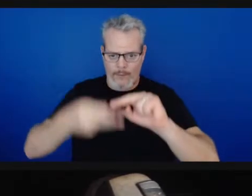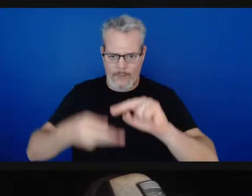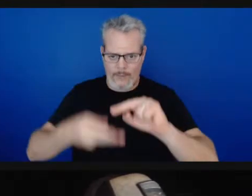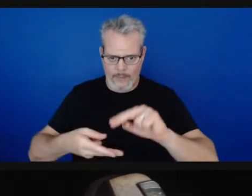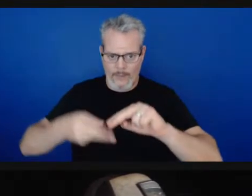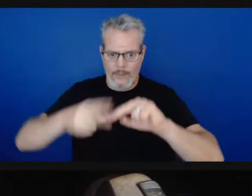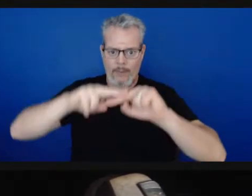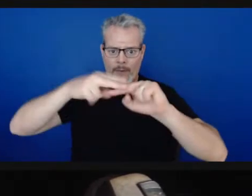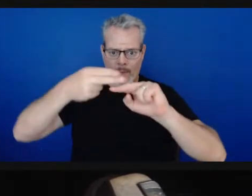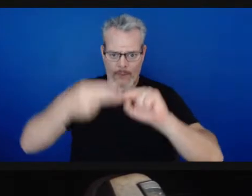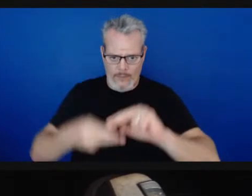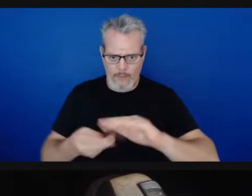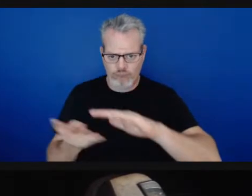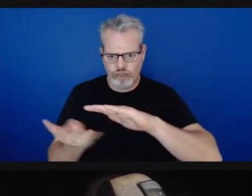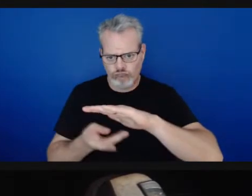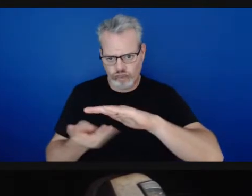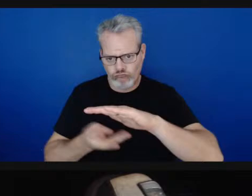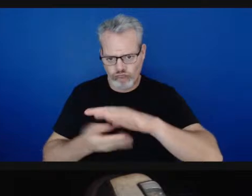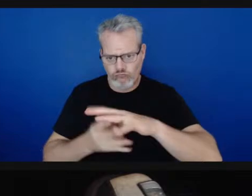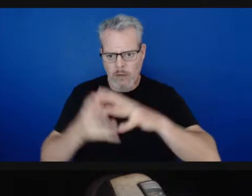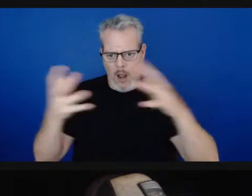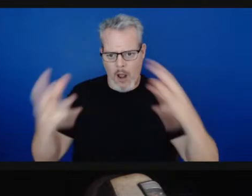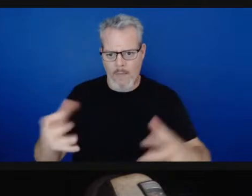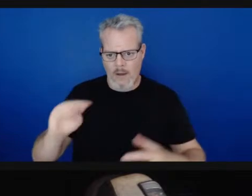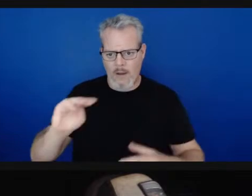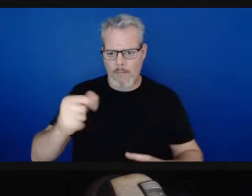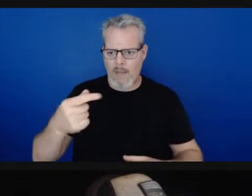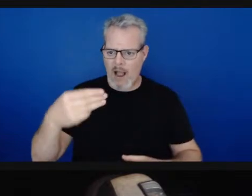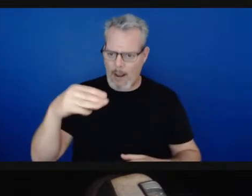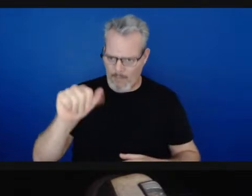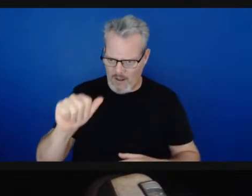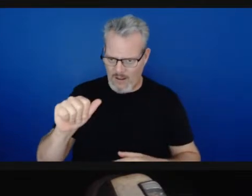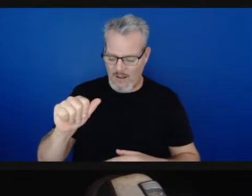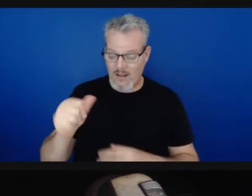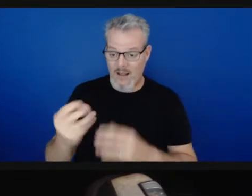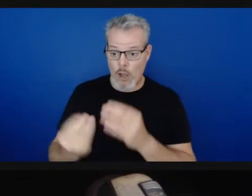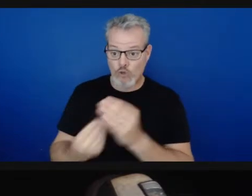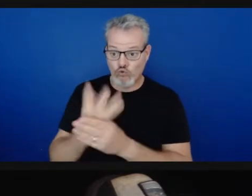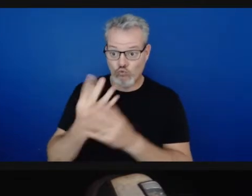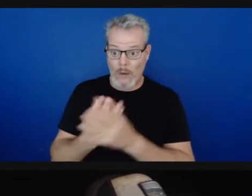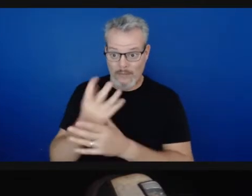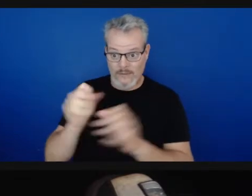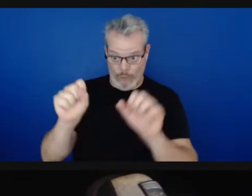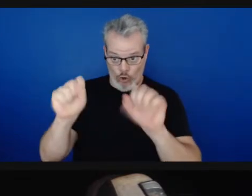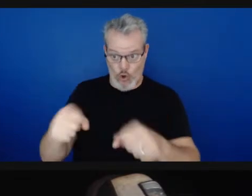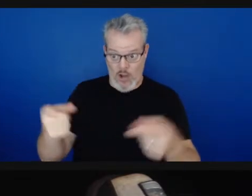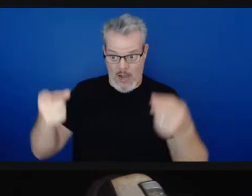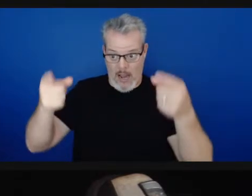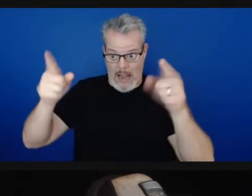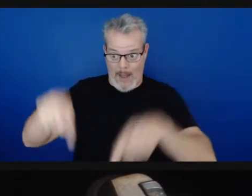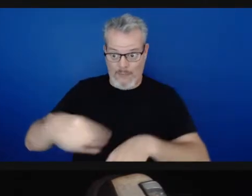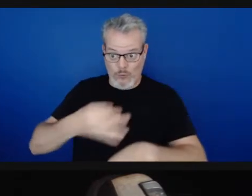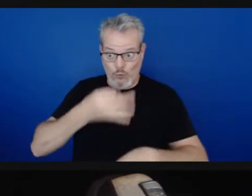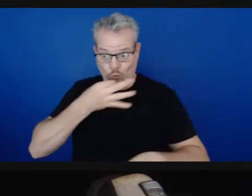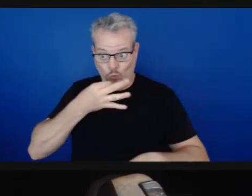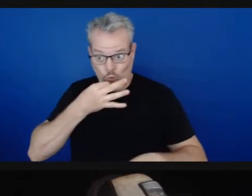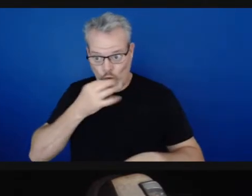area. Right? Eruptive activity could occur in the near future with little or no